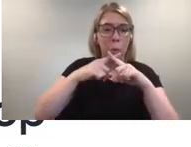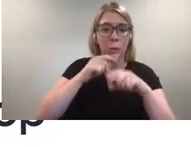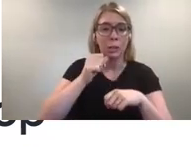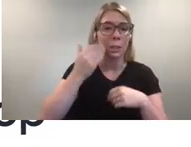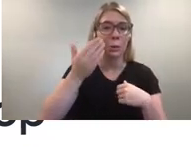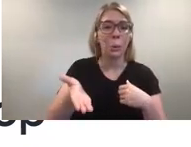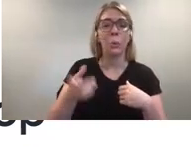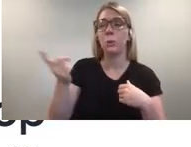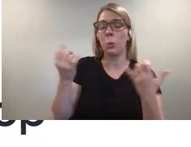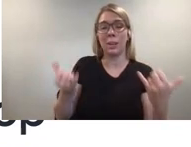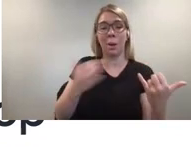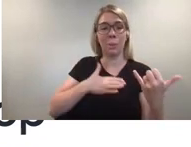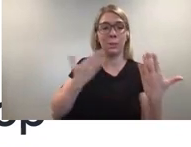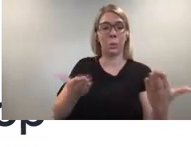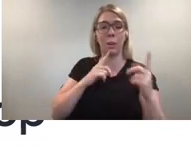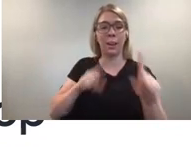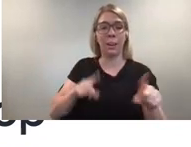Menti question.